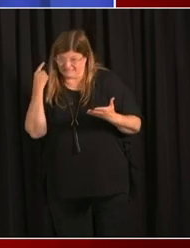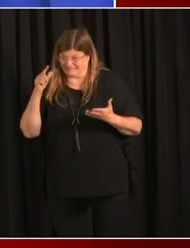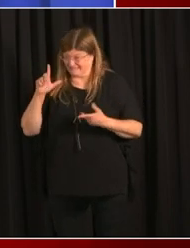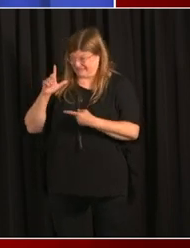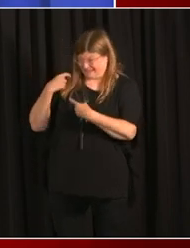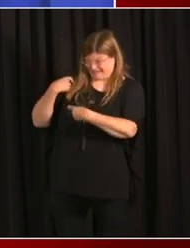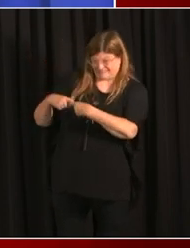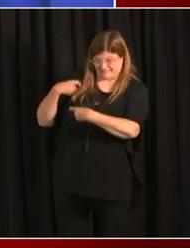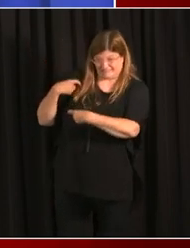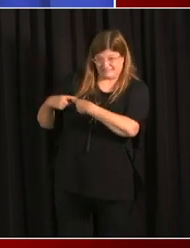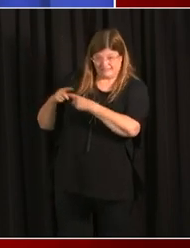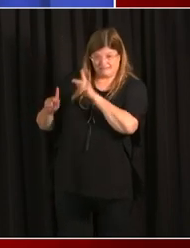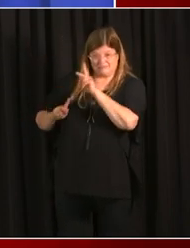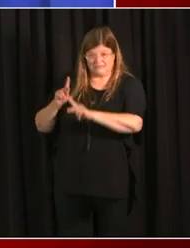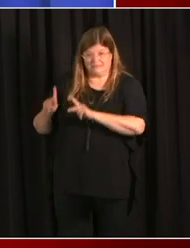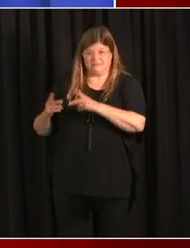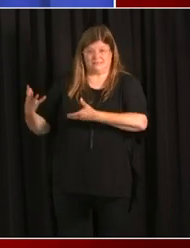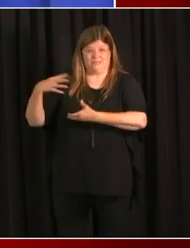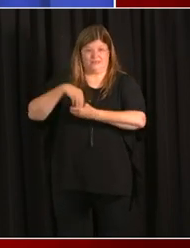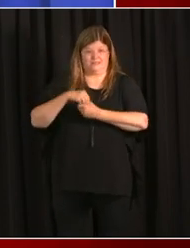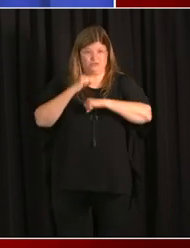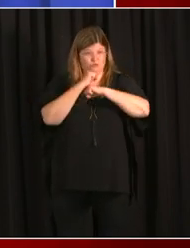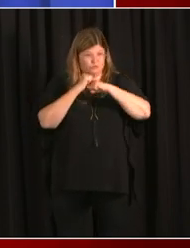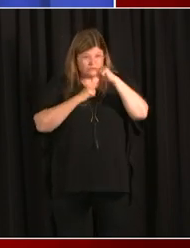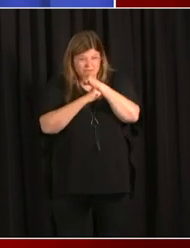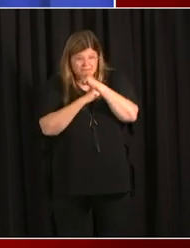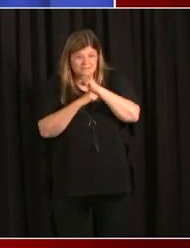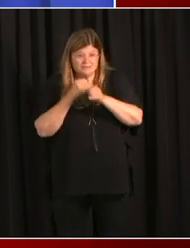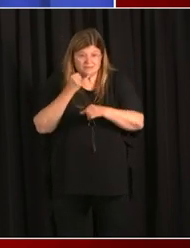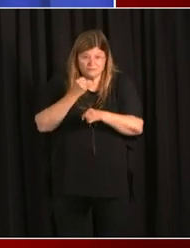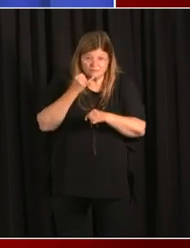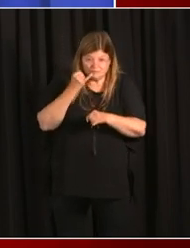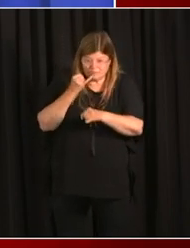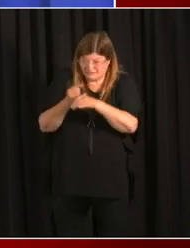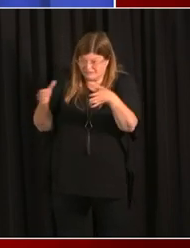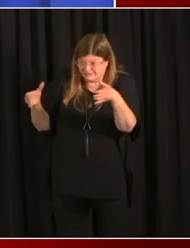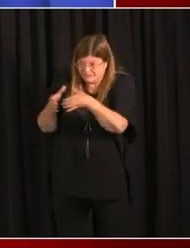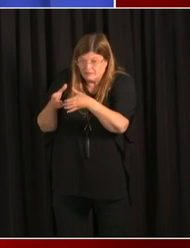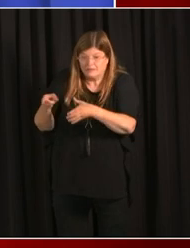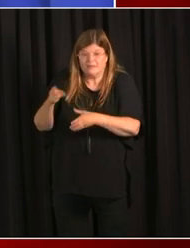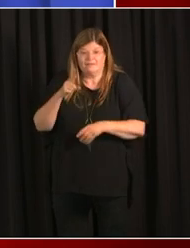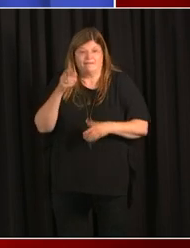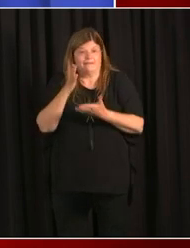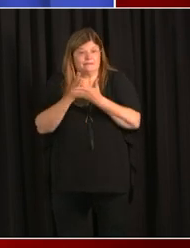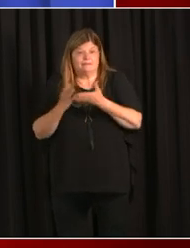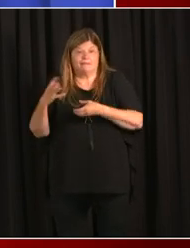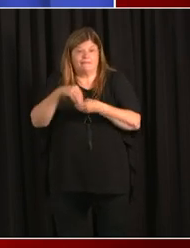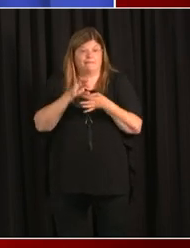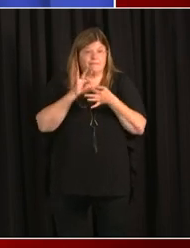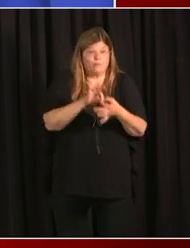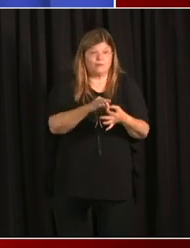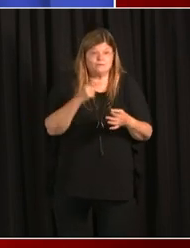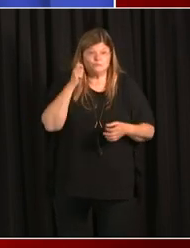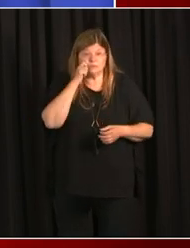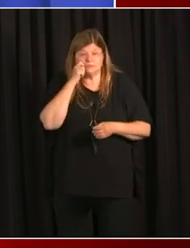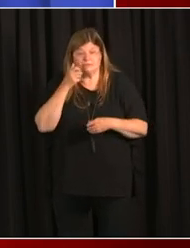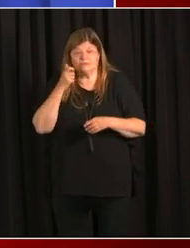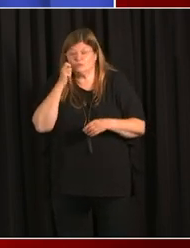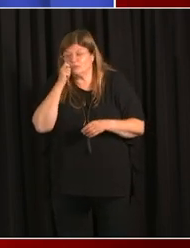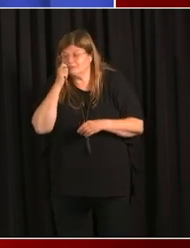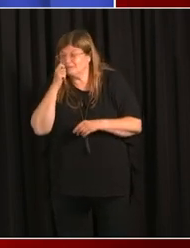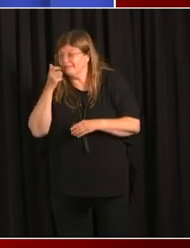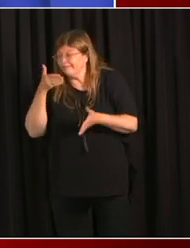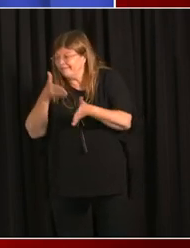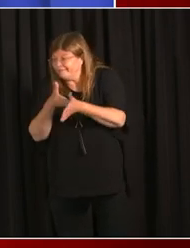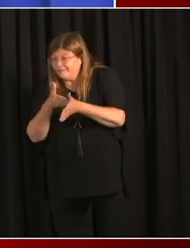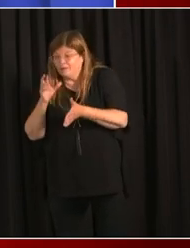populations, including structural and institutional racism, and some issues related to mistrust of the